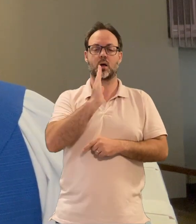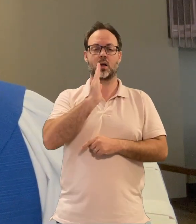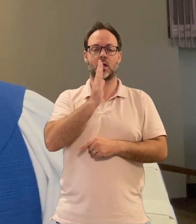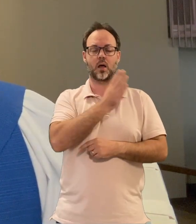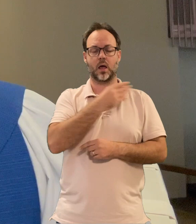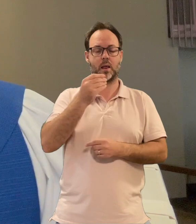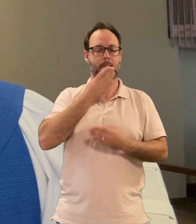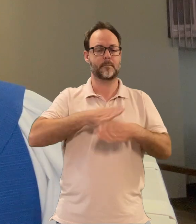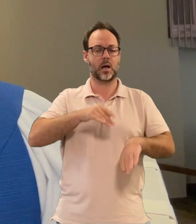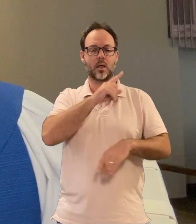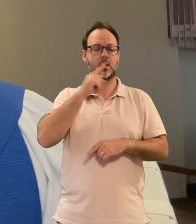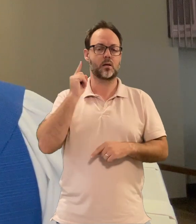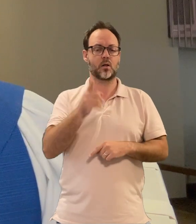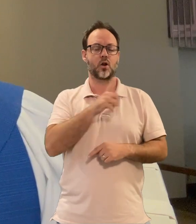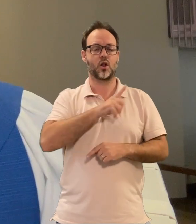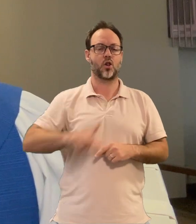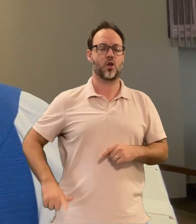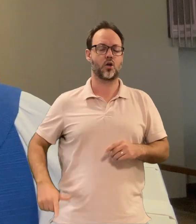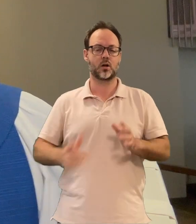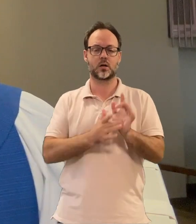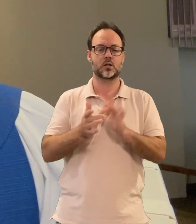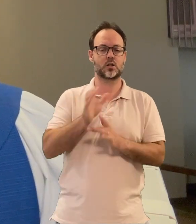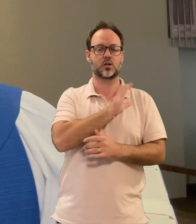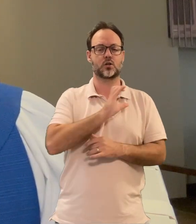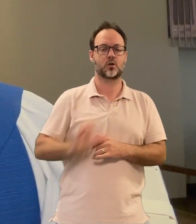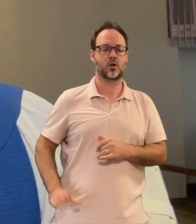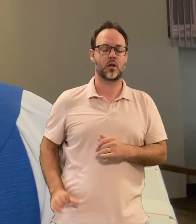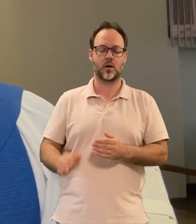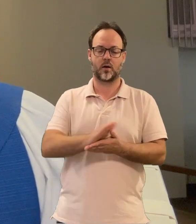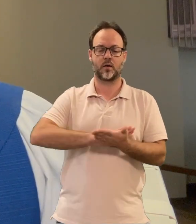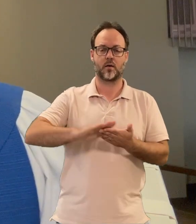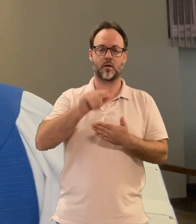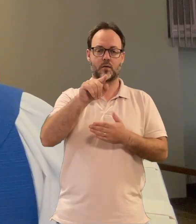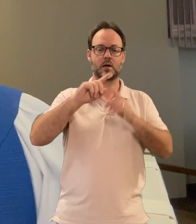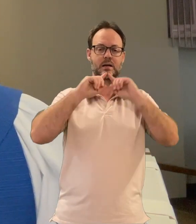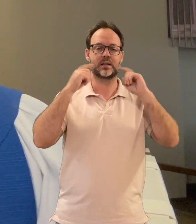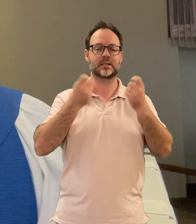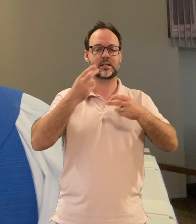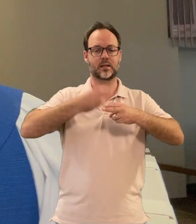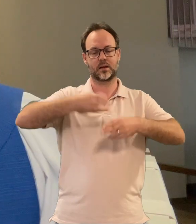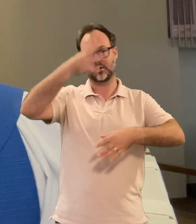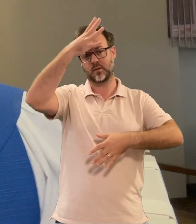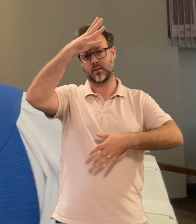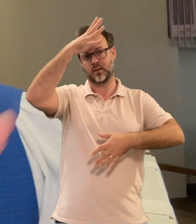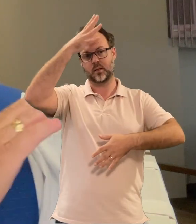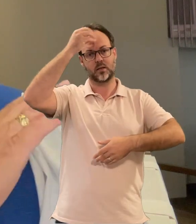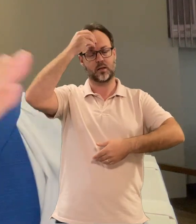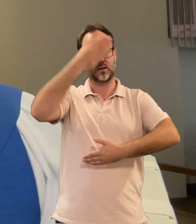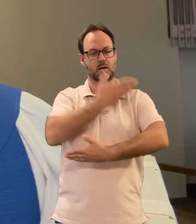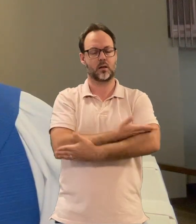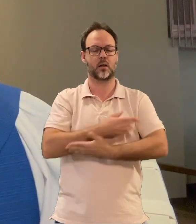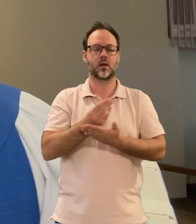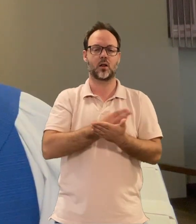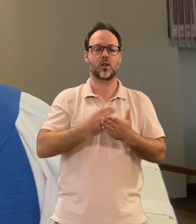unto you, and in this stead and by the command of our Lord Jesus Christ, I forgive you all of your sins in the name of the Father